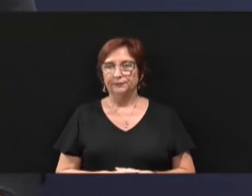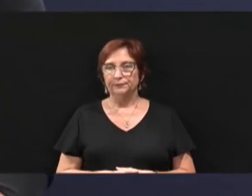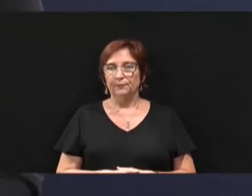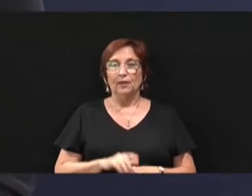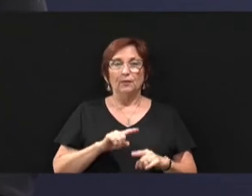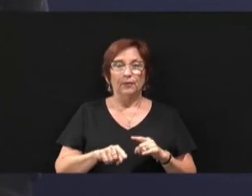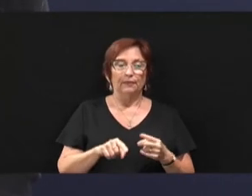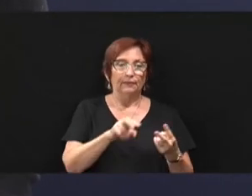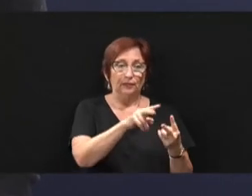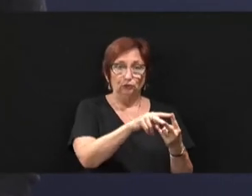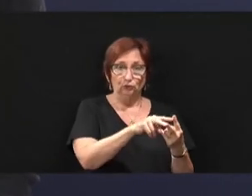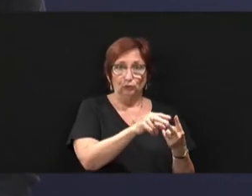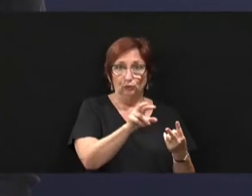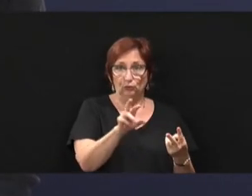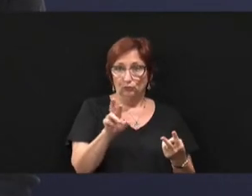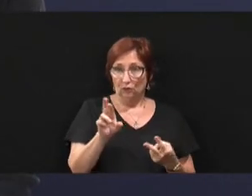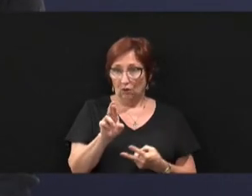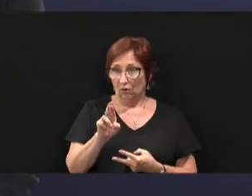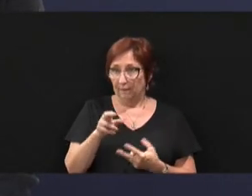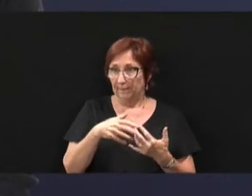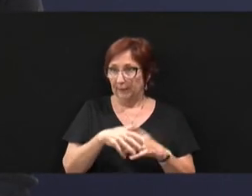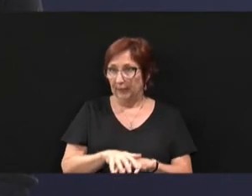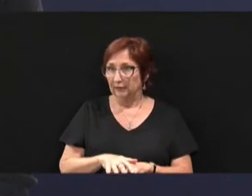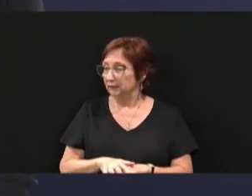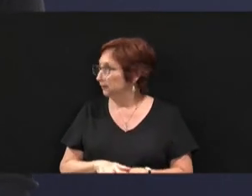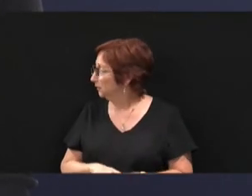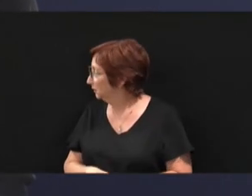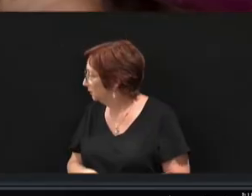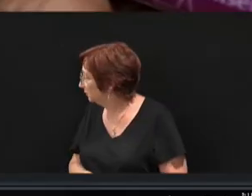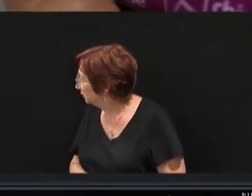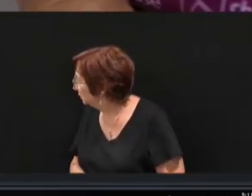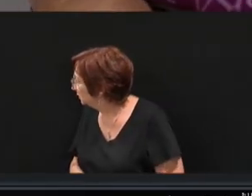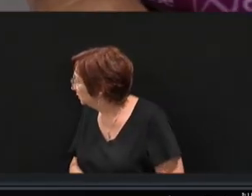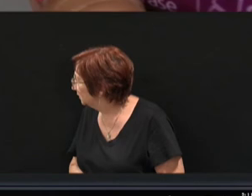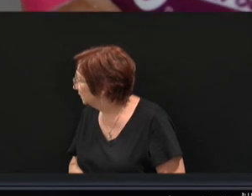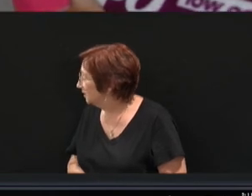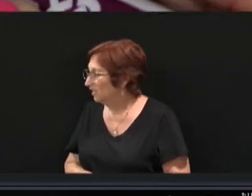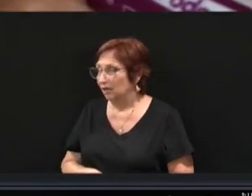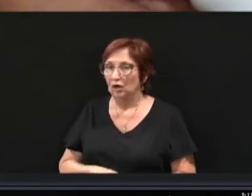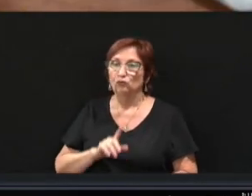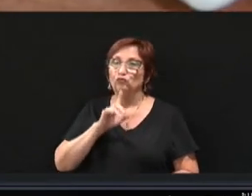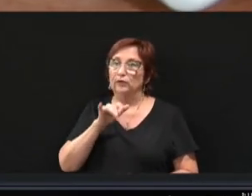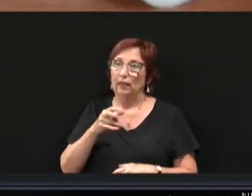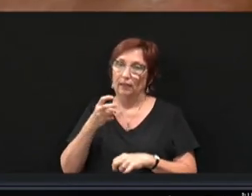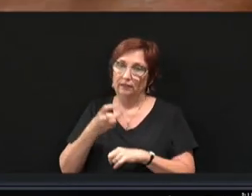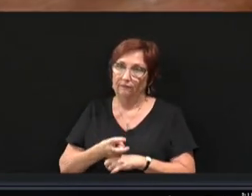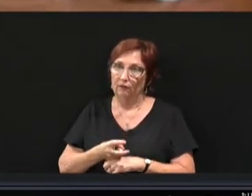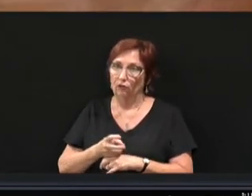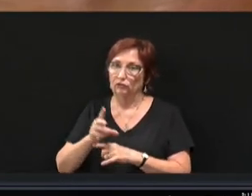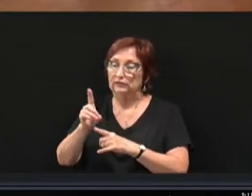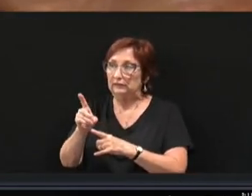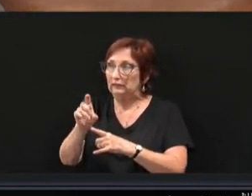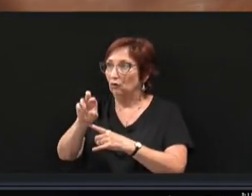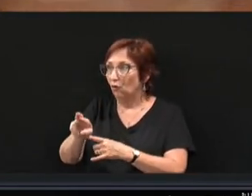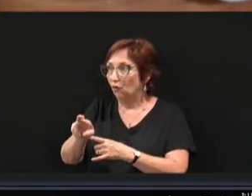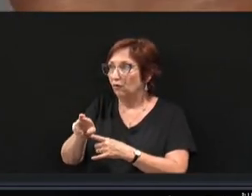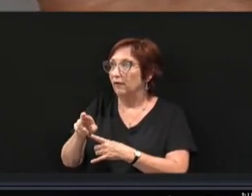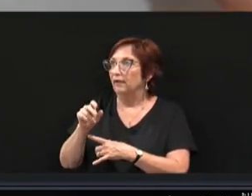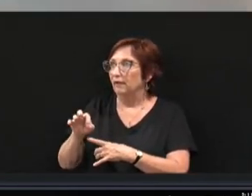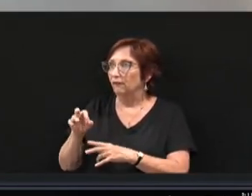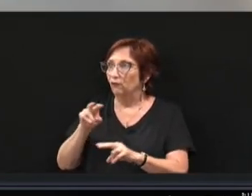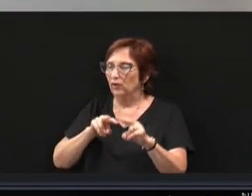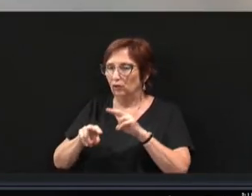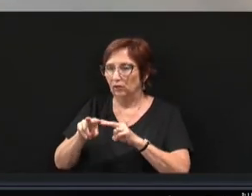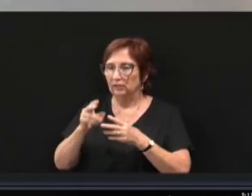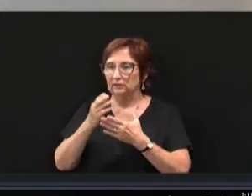These two R blends are particularly difficult. And I think if we look at some first grade